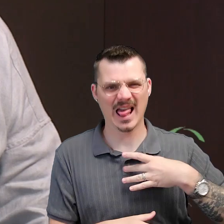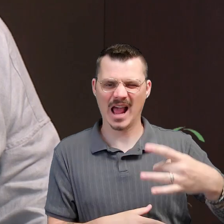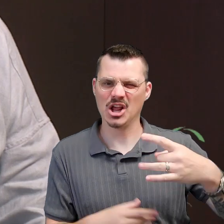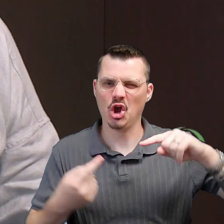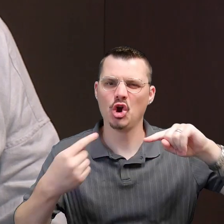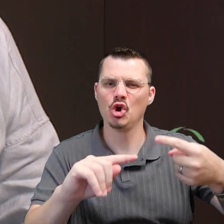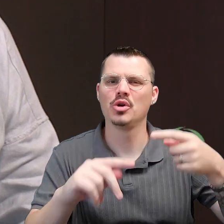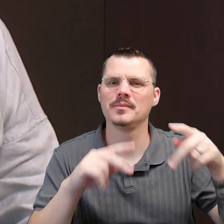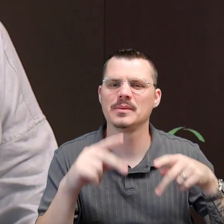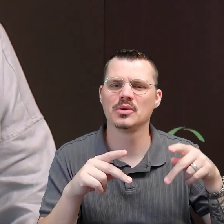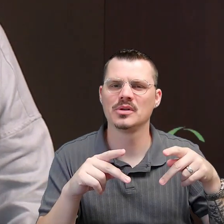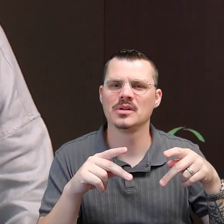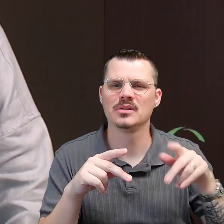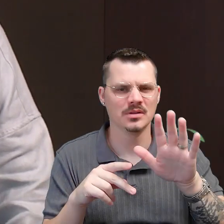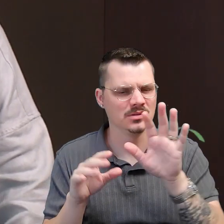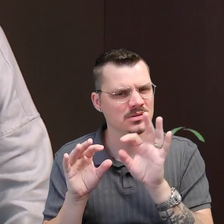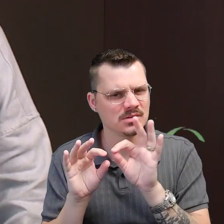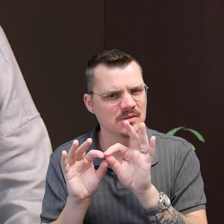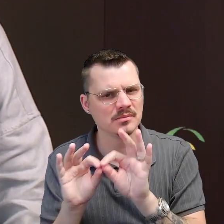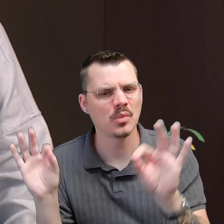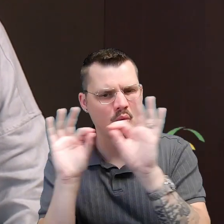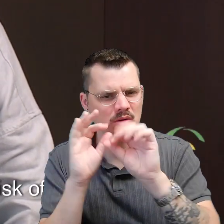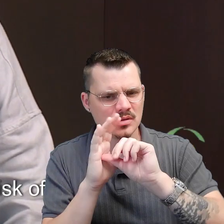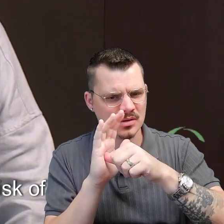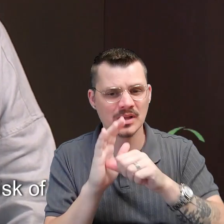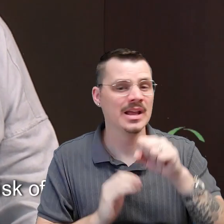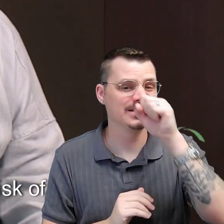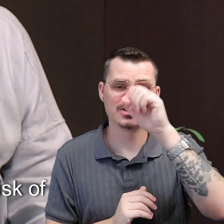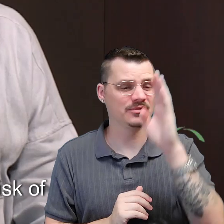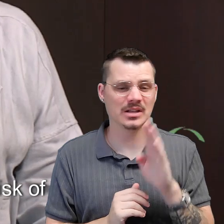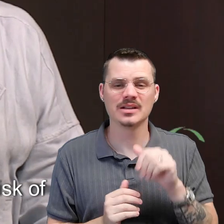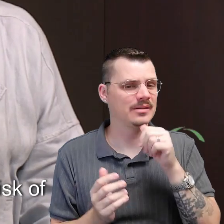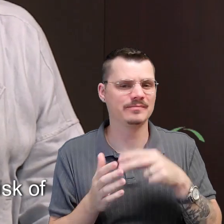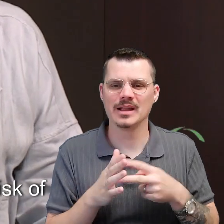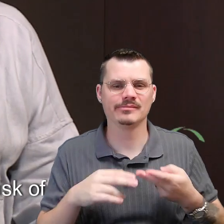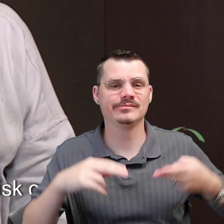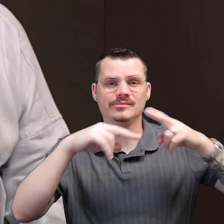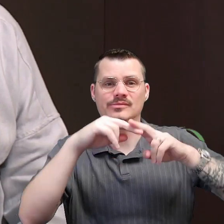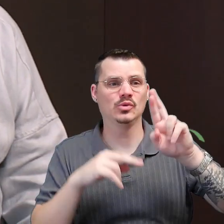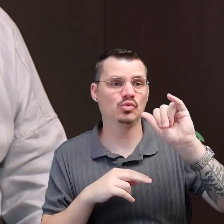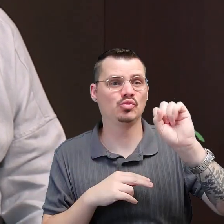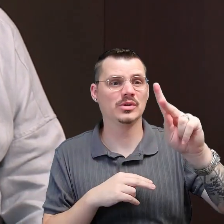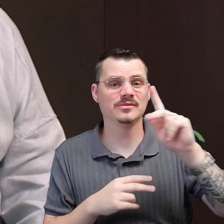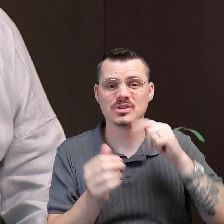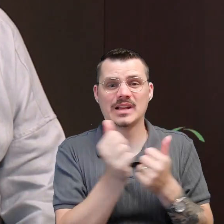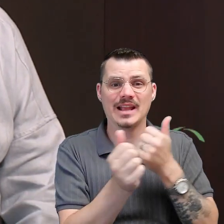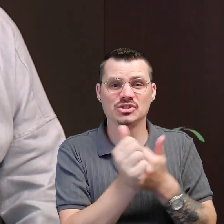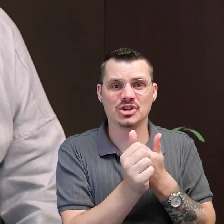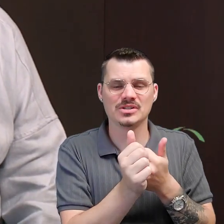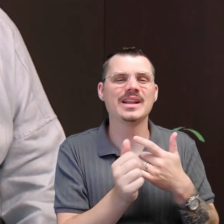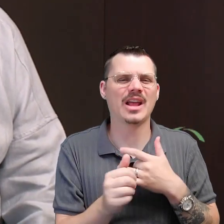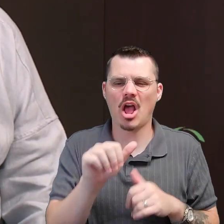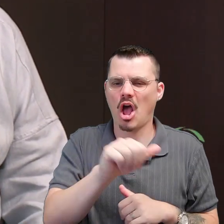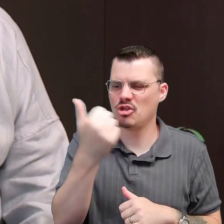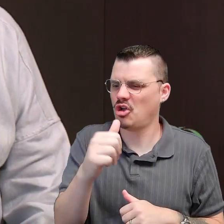hurting people. That's very, very important. Schizophrenia does not increase the risk of danger. It's